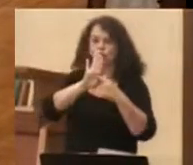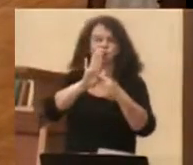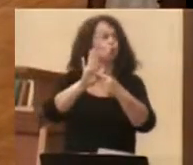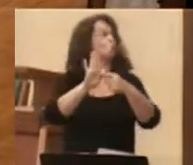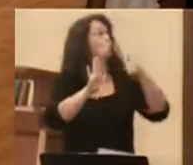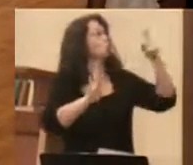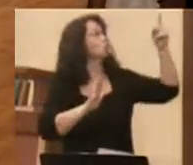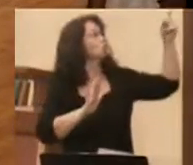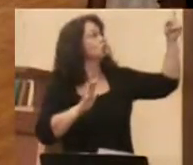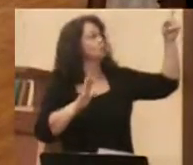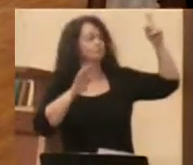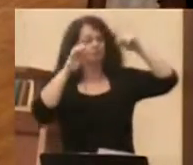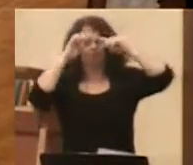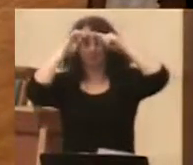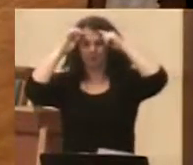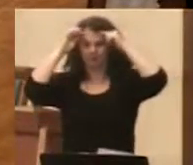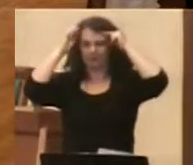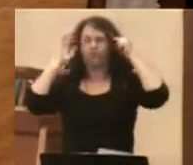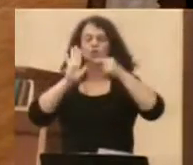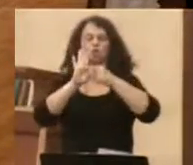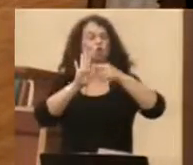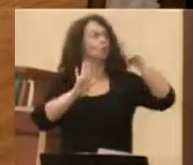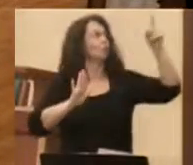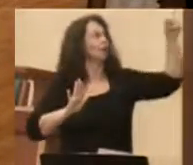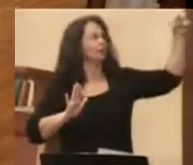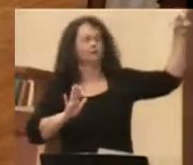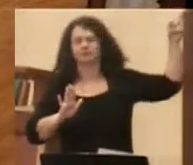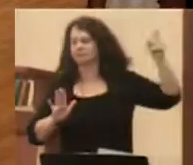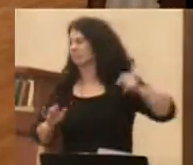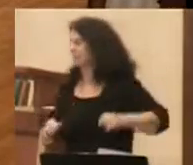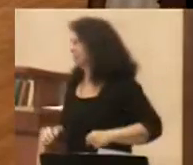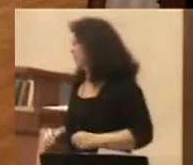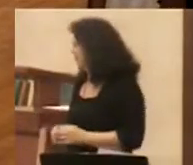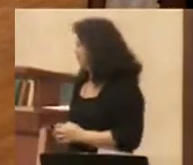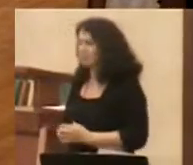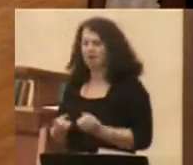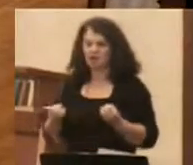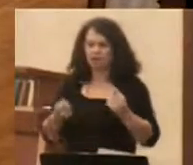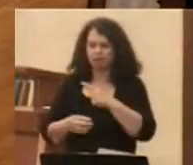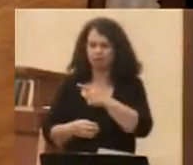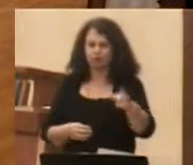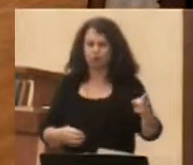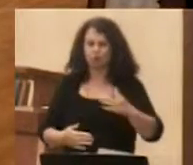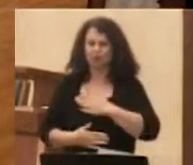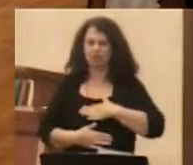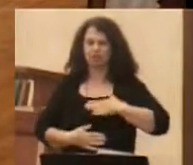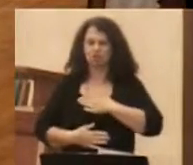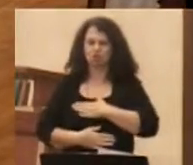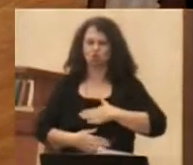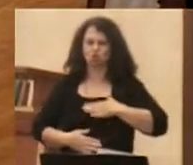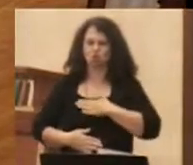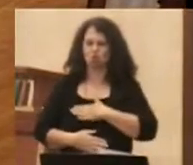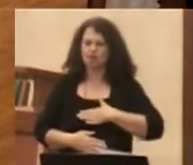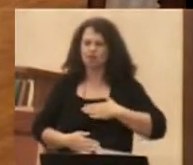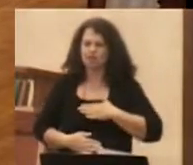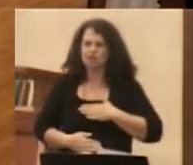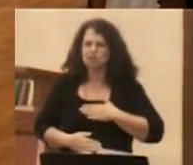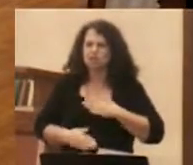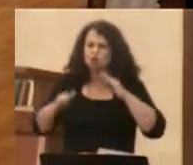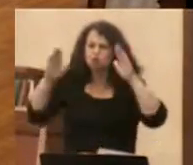the screens that's harder to see when you have to move your neck around and look like that. How many of you like superheroes?